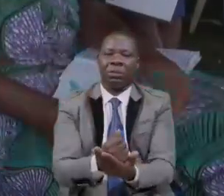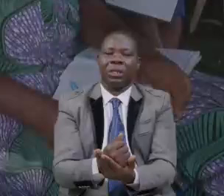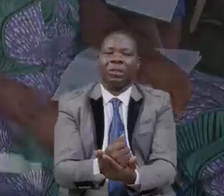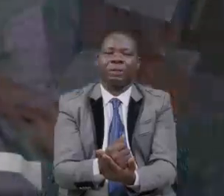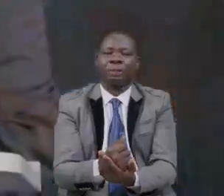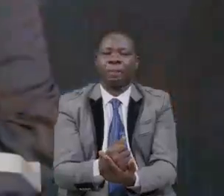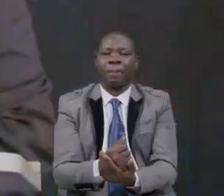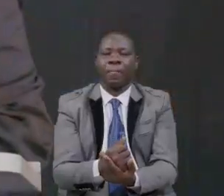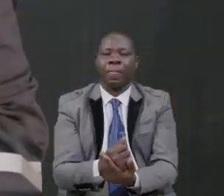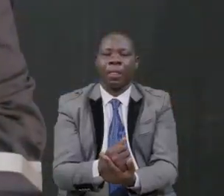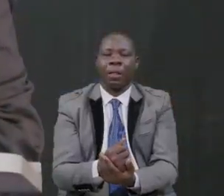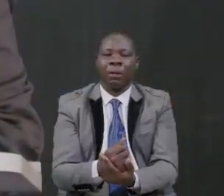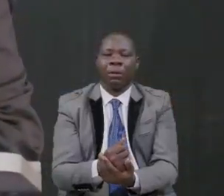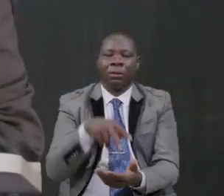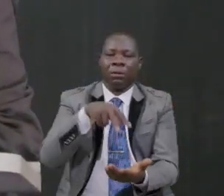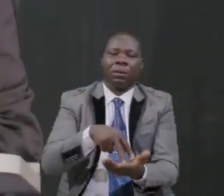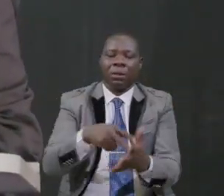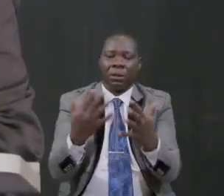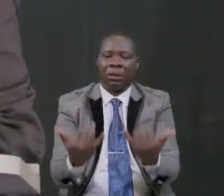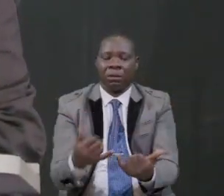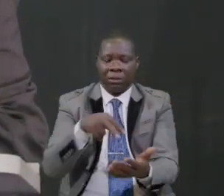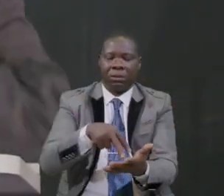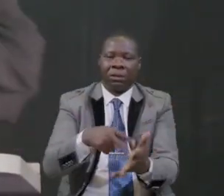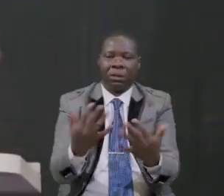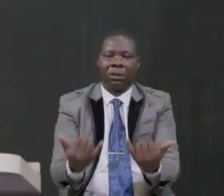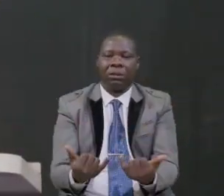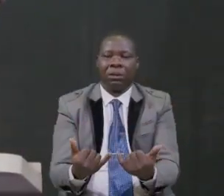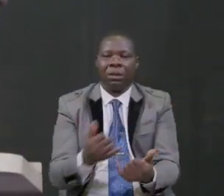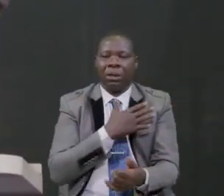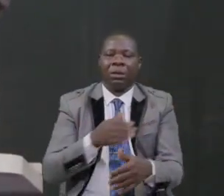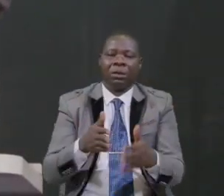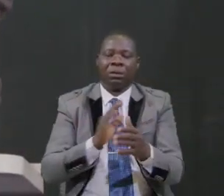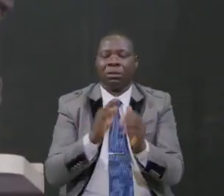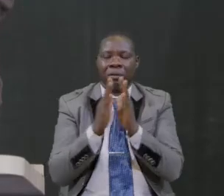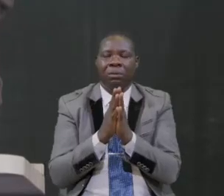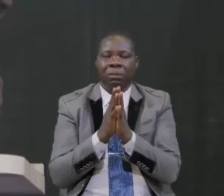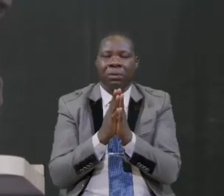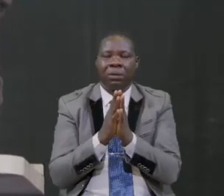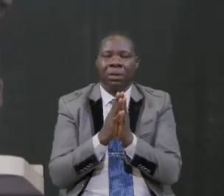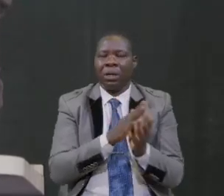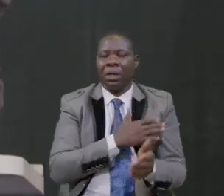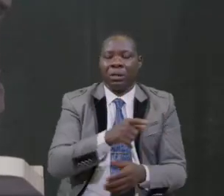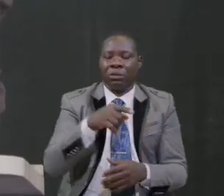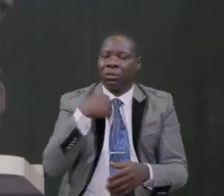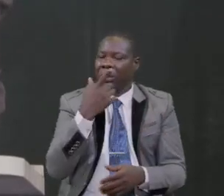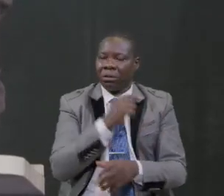Amen. Rise up now, and let us pray. And you tell the Lord, Lord,